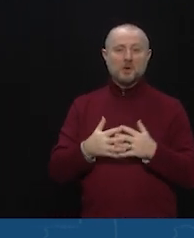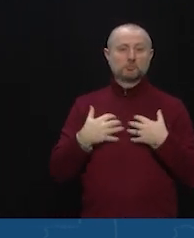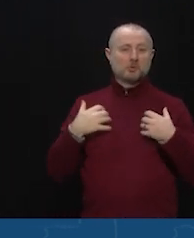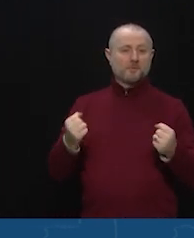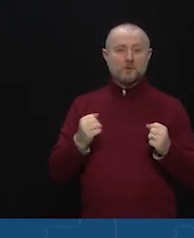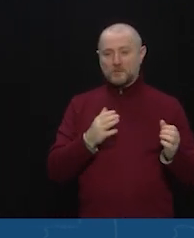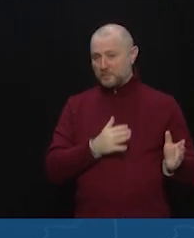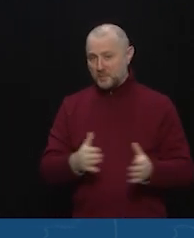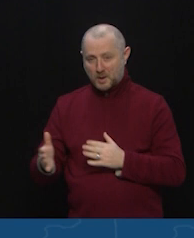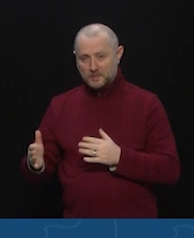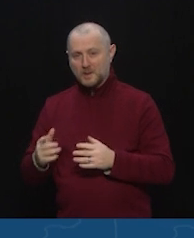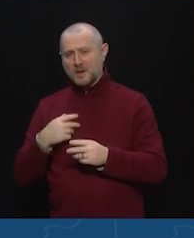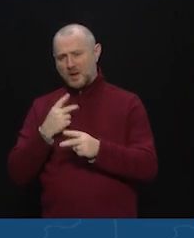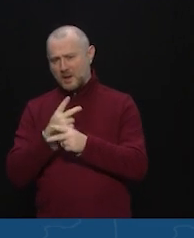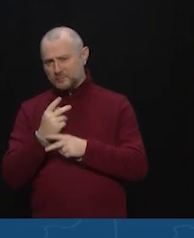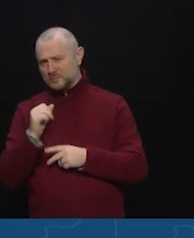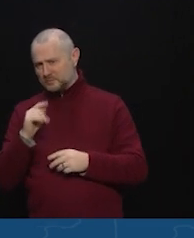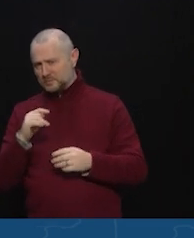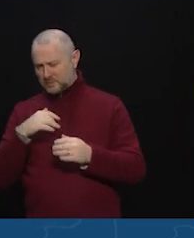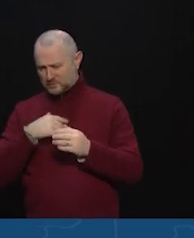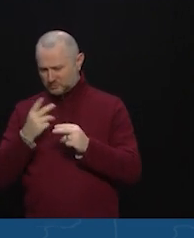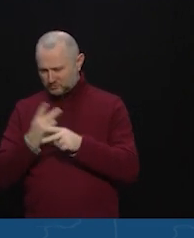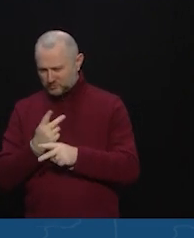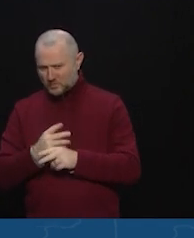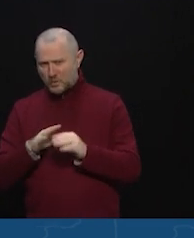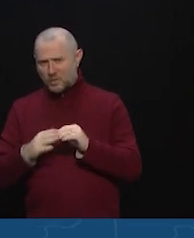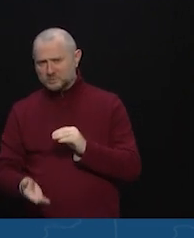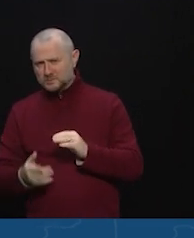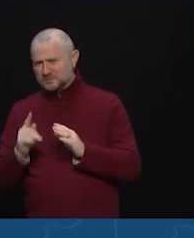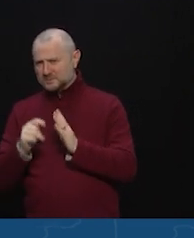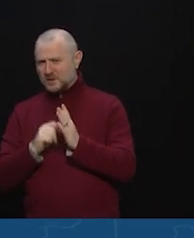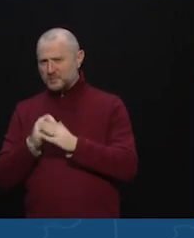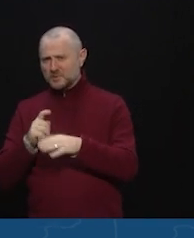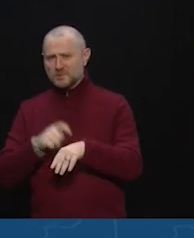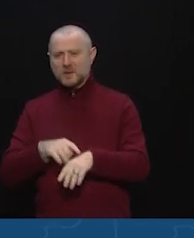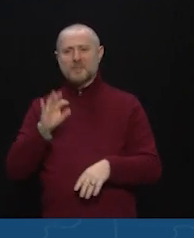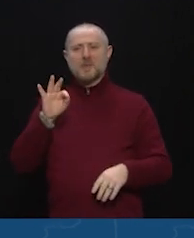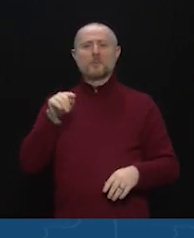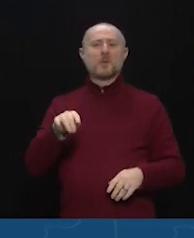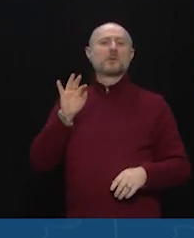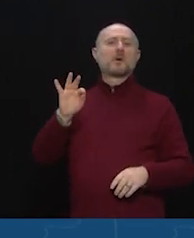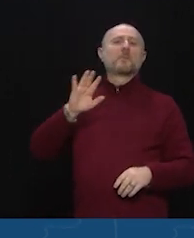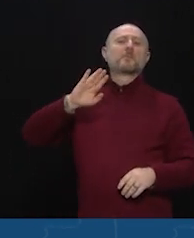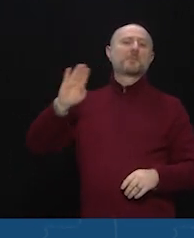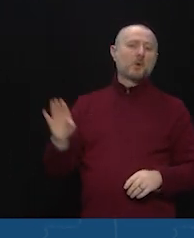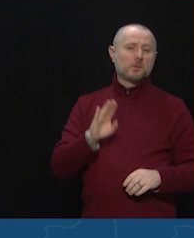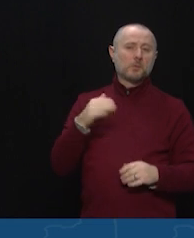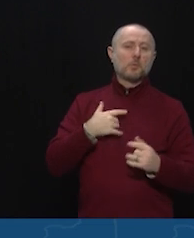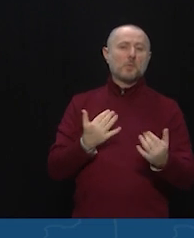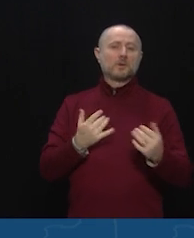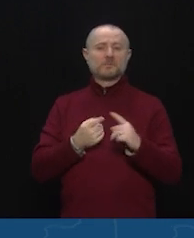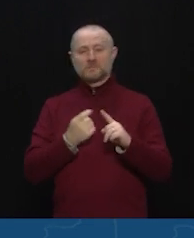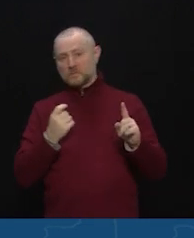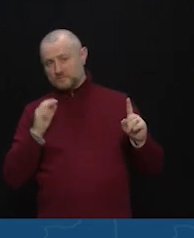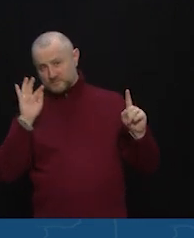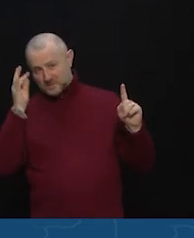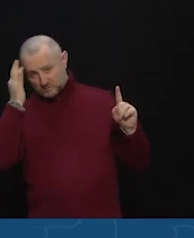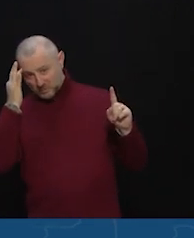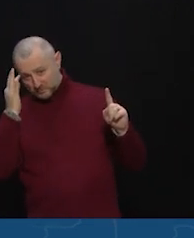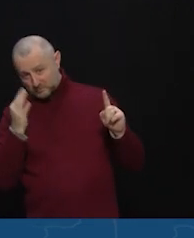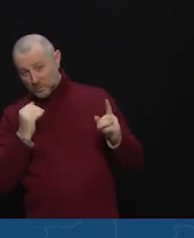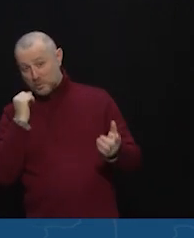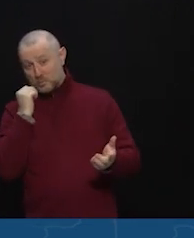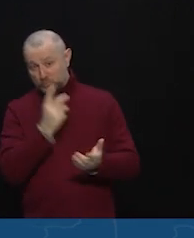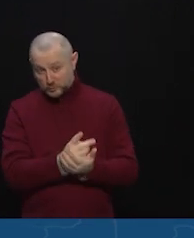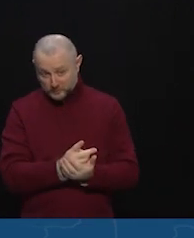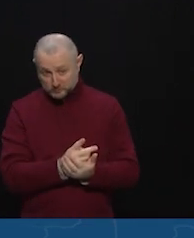We've calculated a revenue loss for the period of $9.9 billion. We're waiting for the federal government to